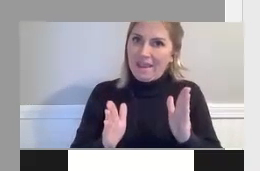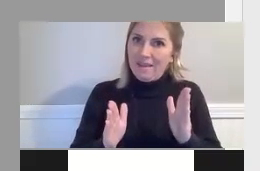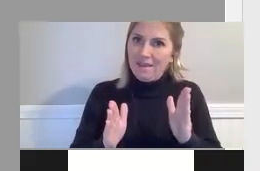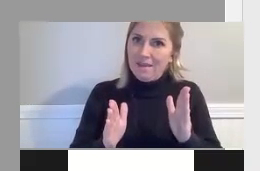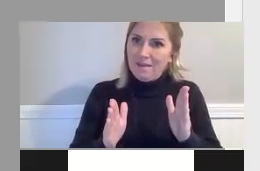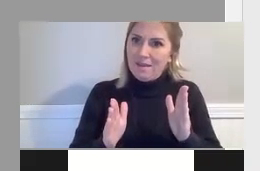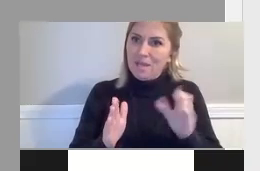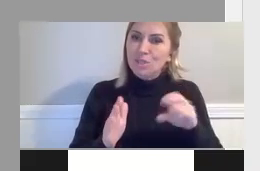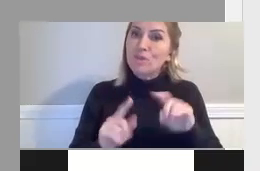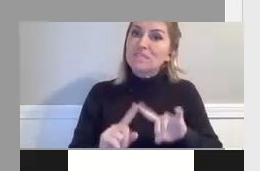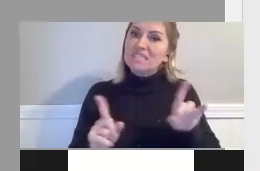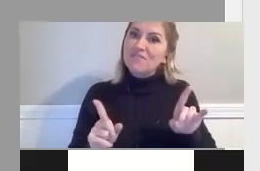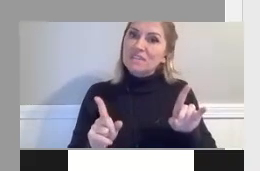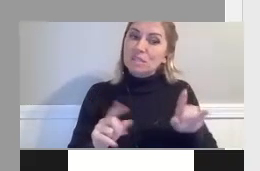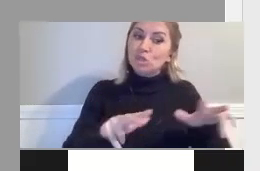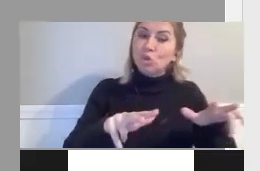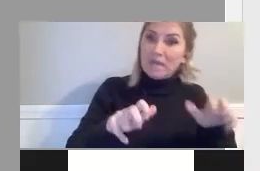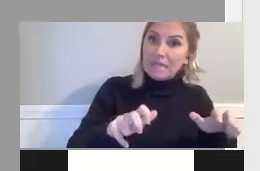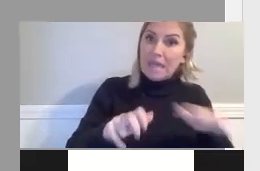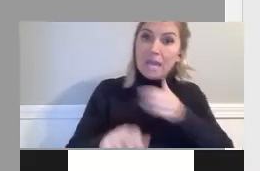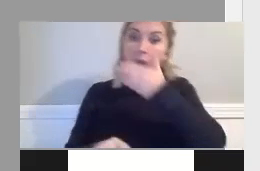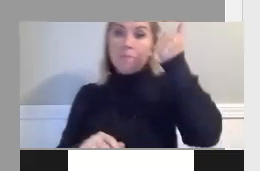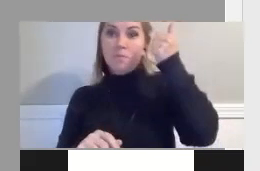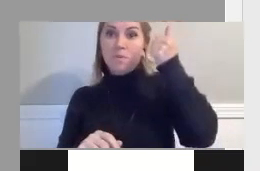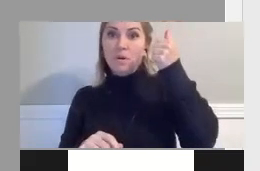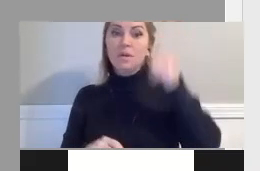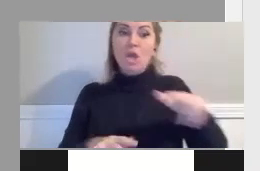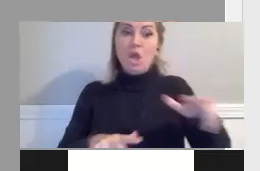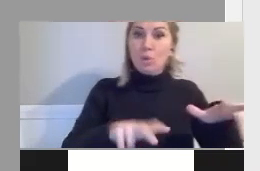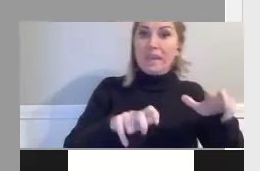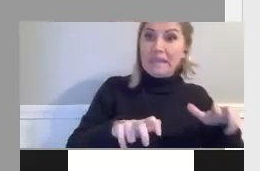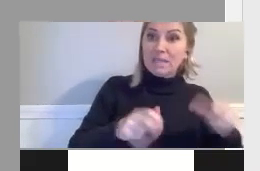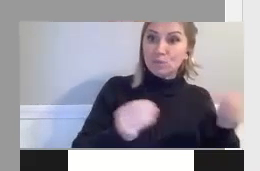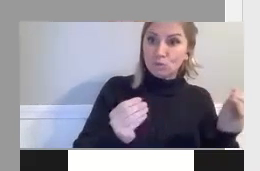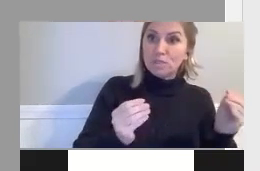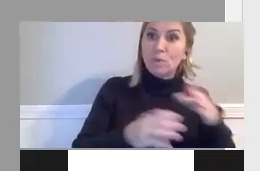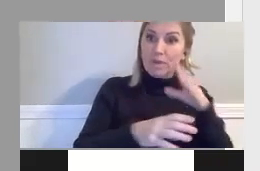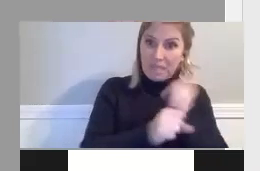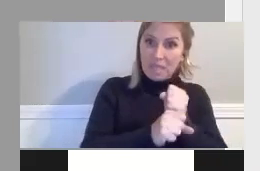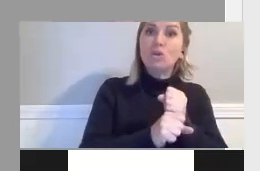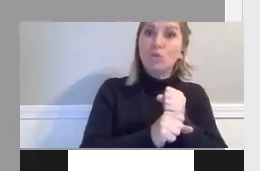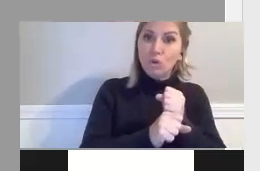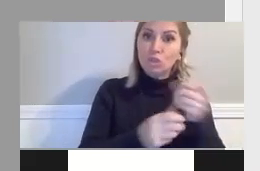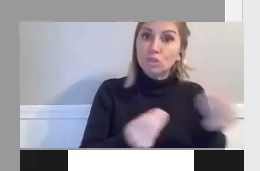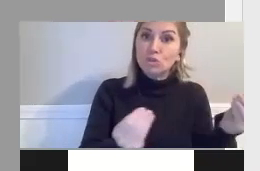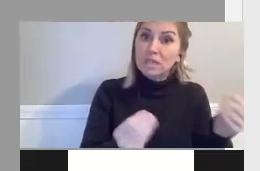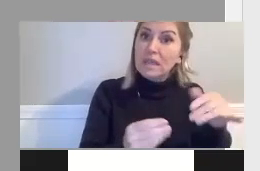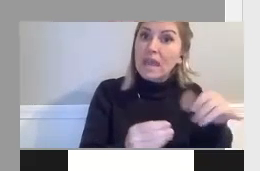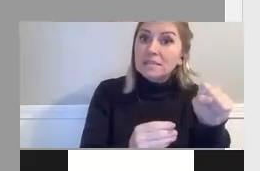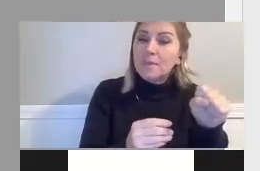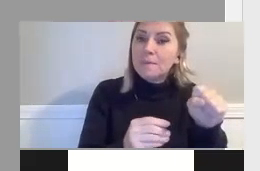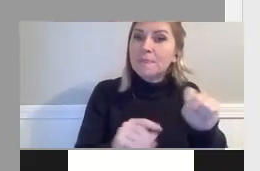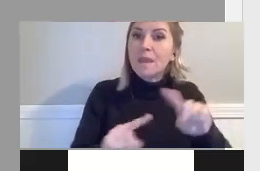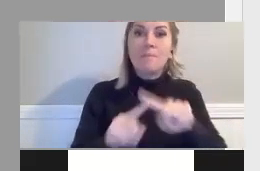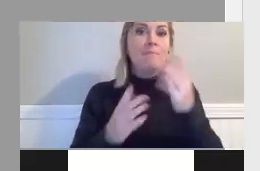So there is a difference between greedy and optimal solutions. Greedy solutions would get you a solution, but that might not